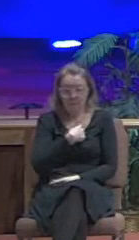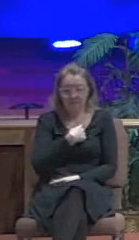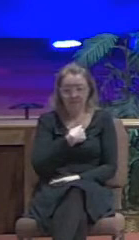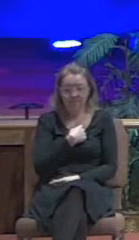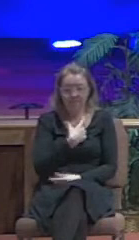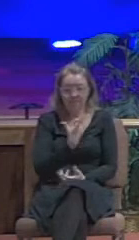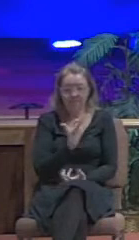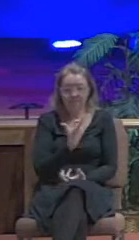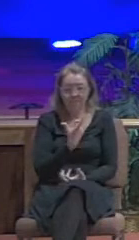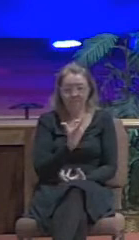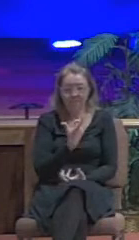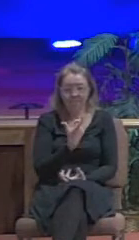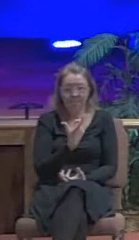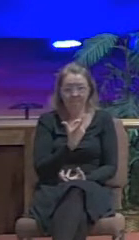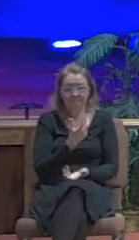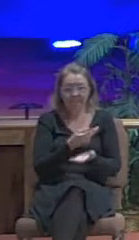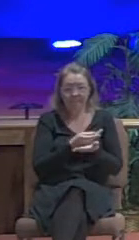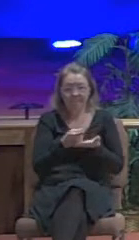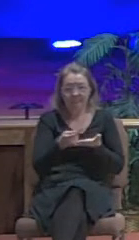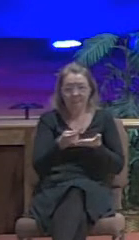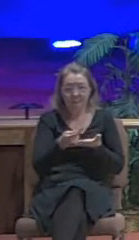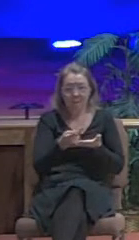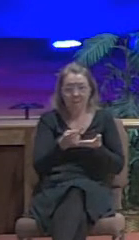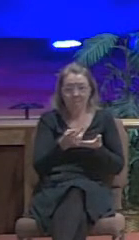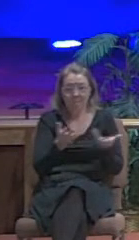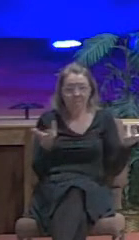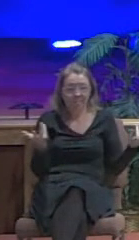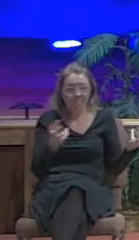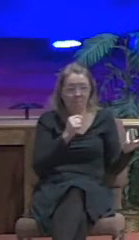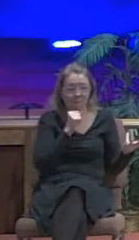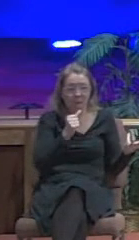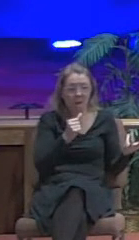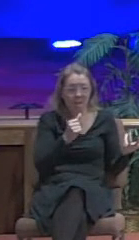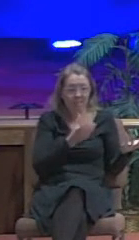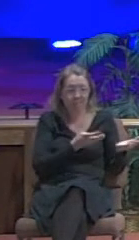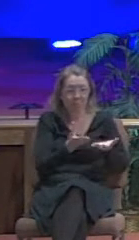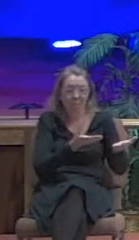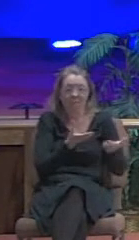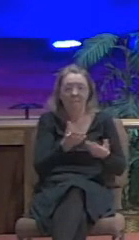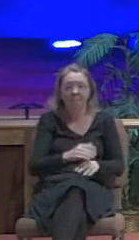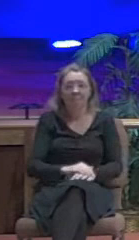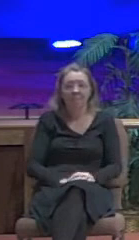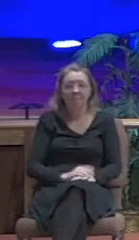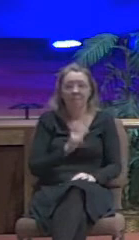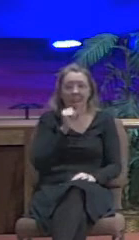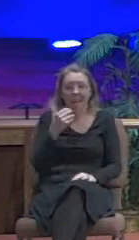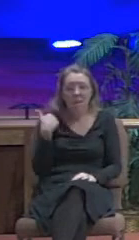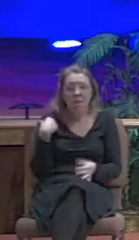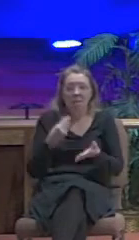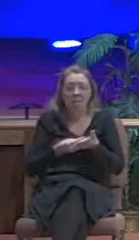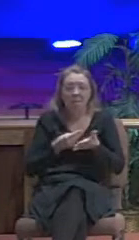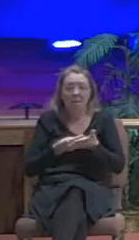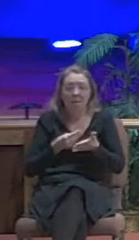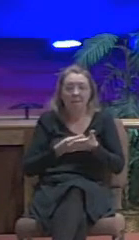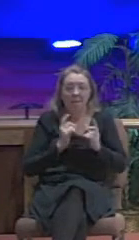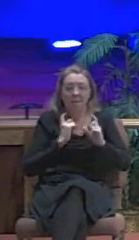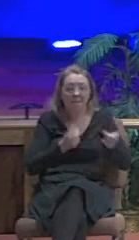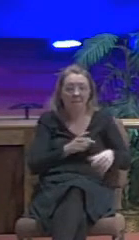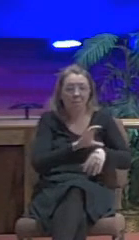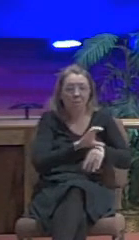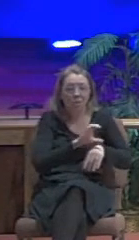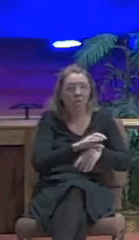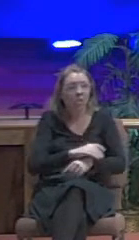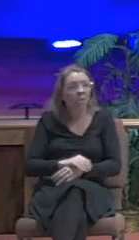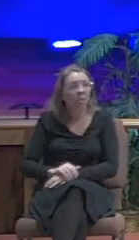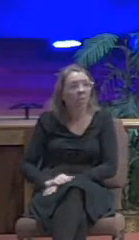have green beans, but I have a can of corn. I don't have money to give to the church, but I can sit in a chair and pray for cars as